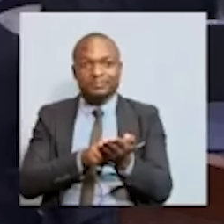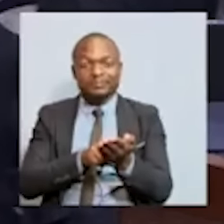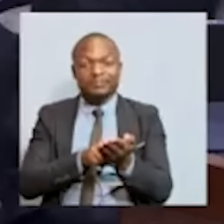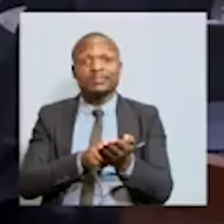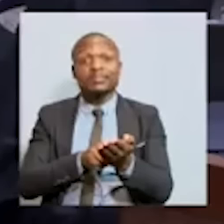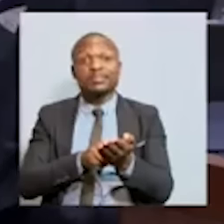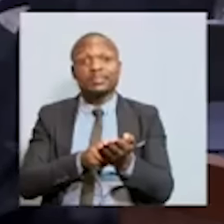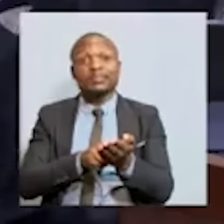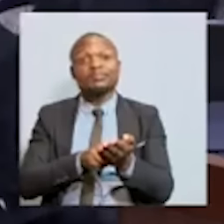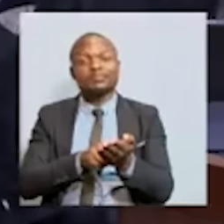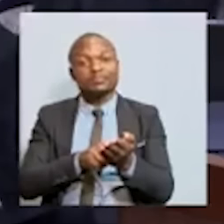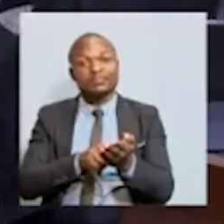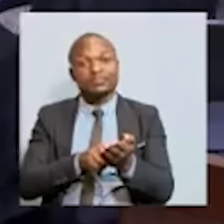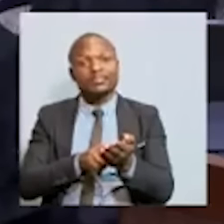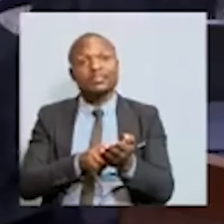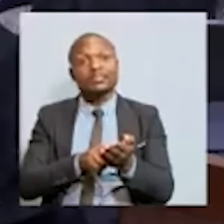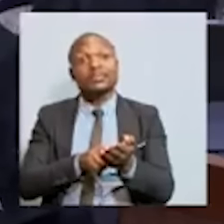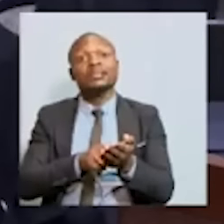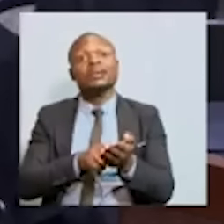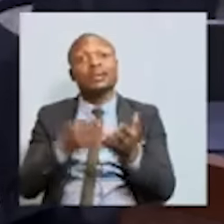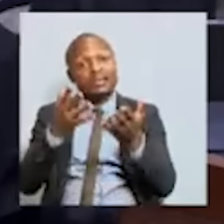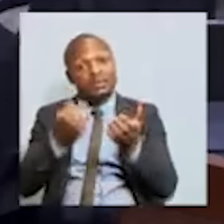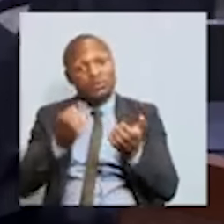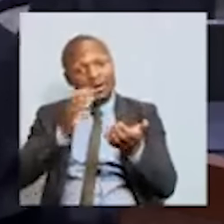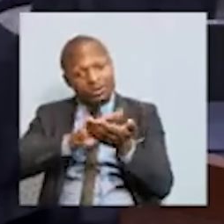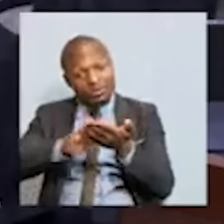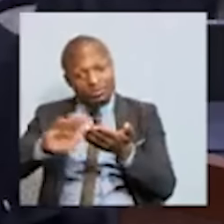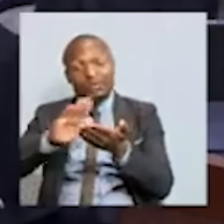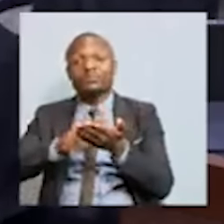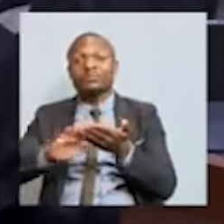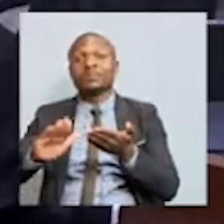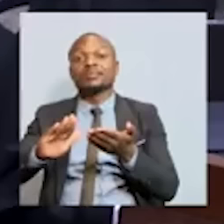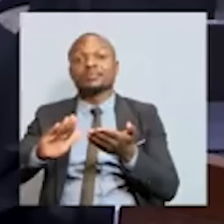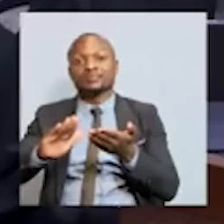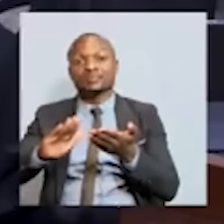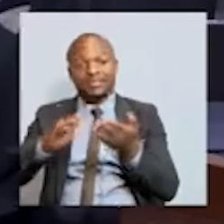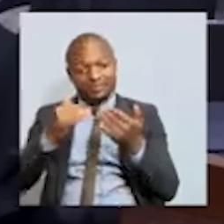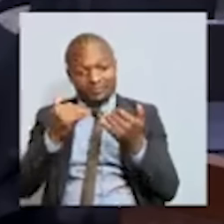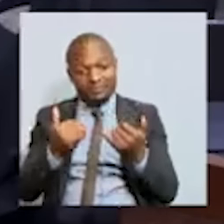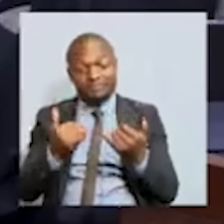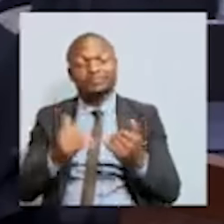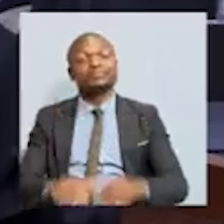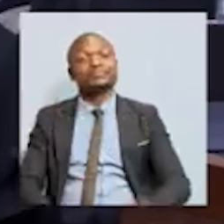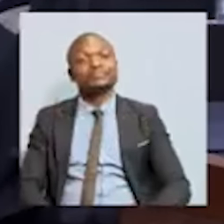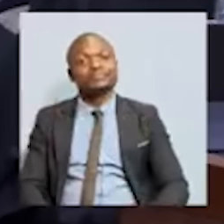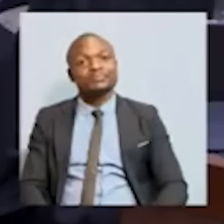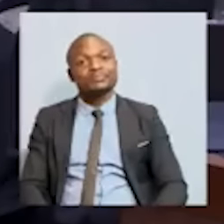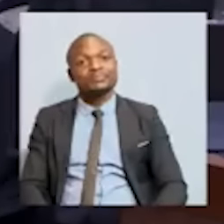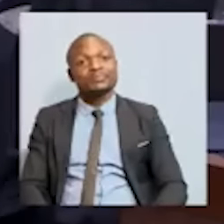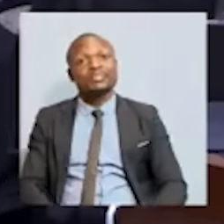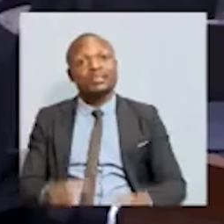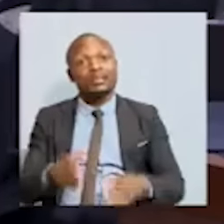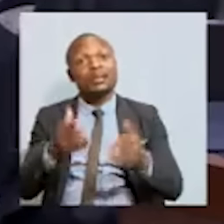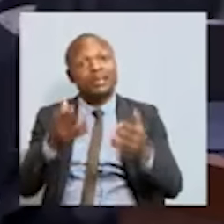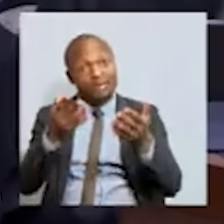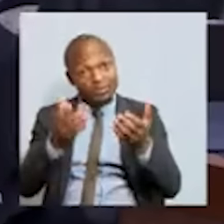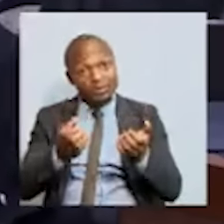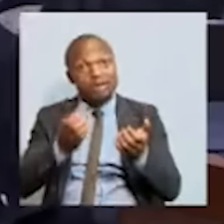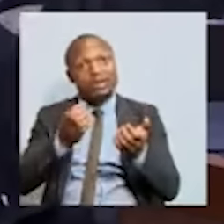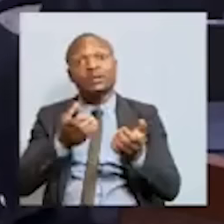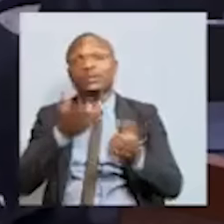I wish to sincerely apologize to this August House. I wish